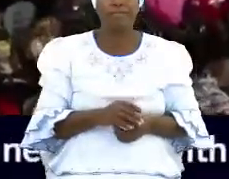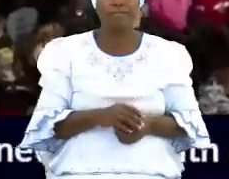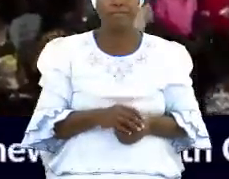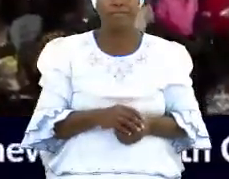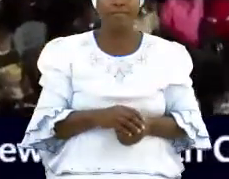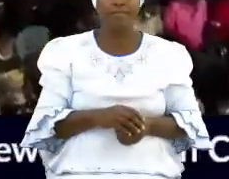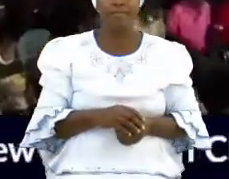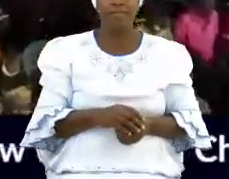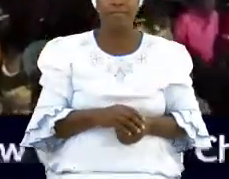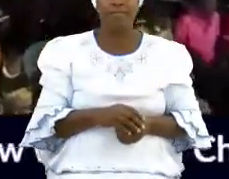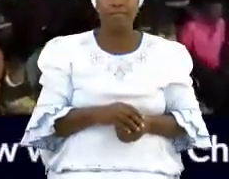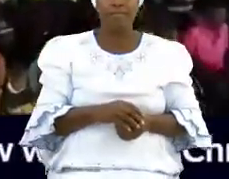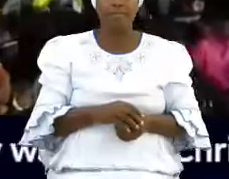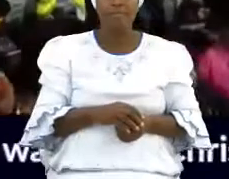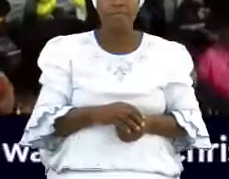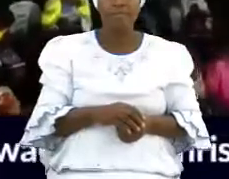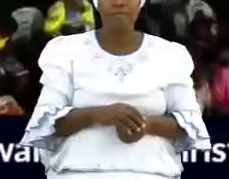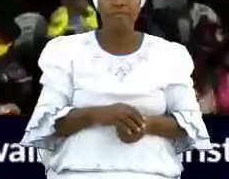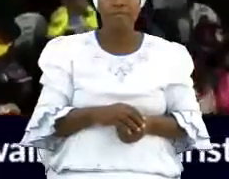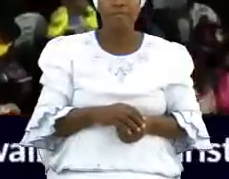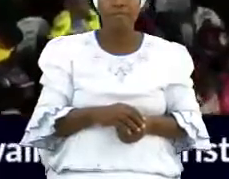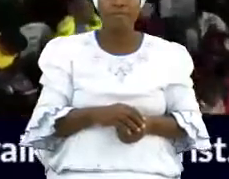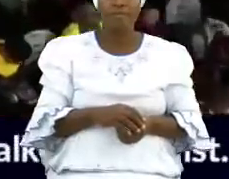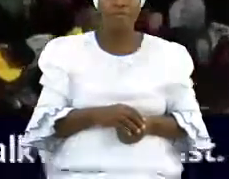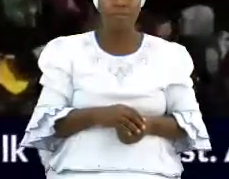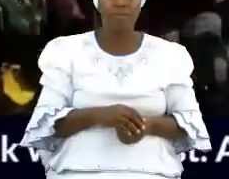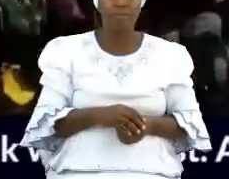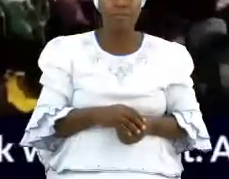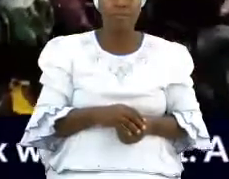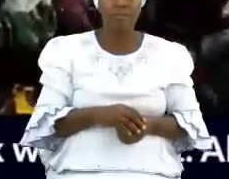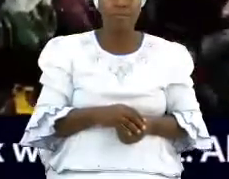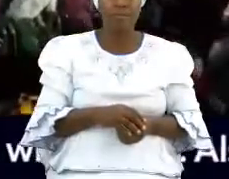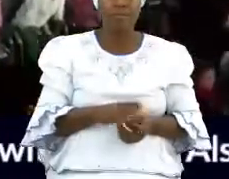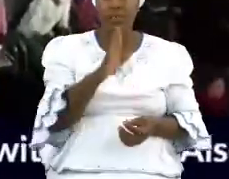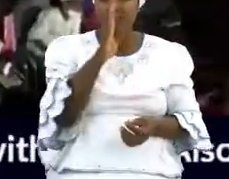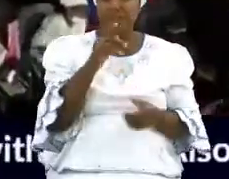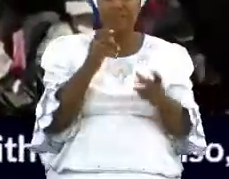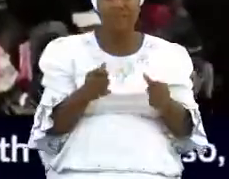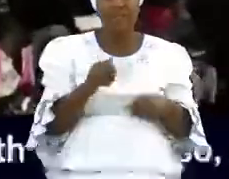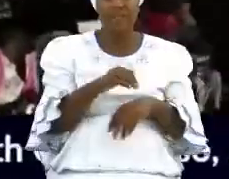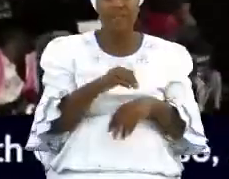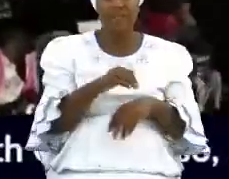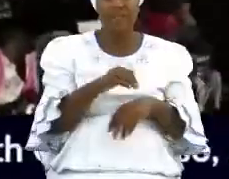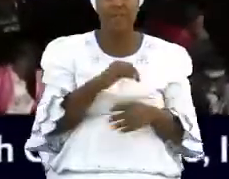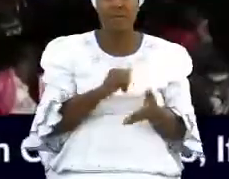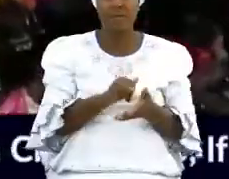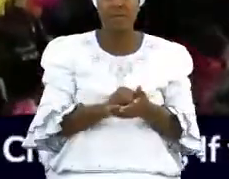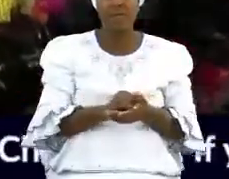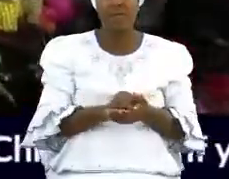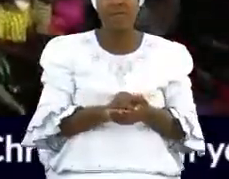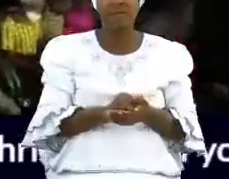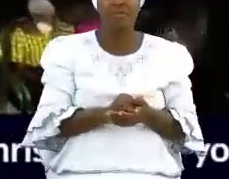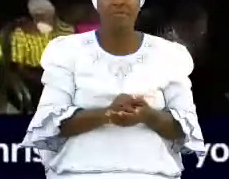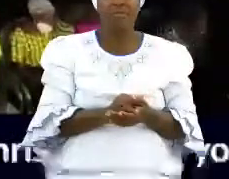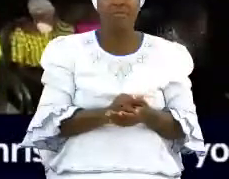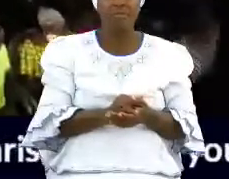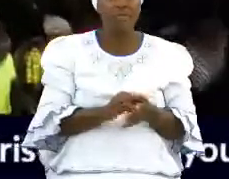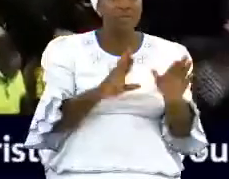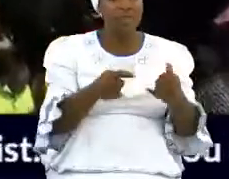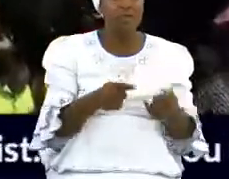Complete the slip. Write your complete address. Give them the correct